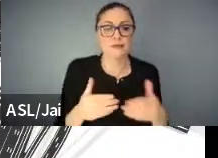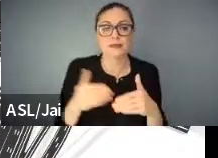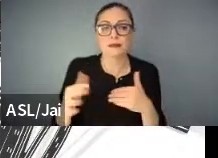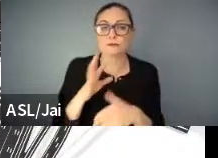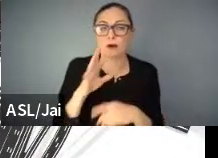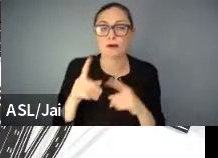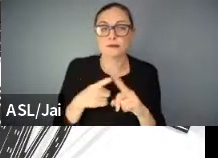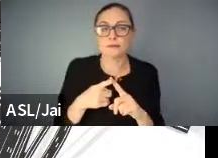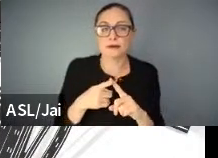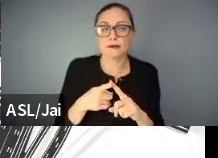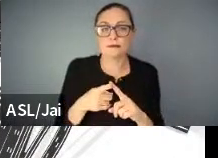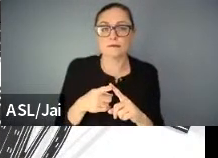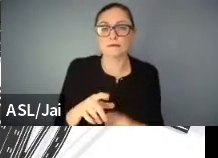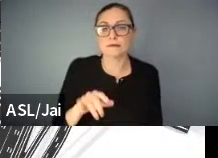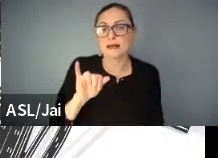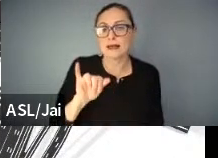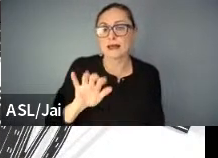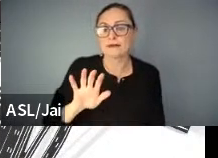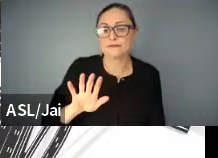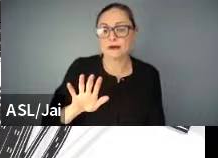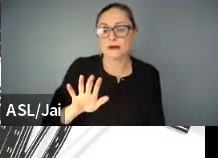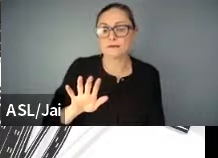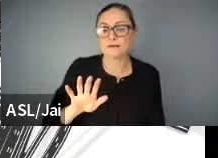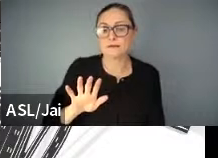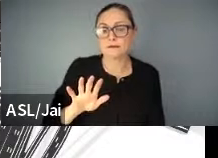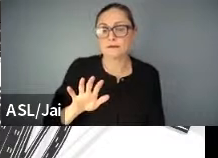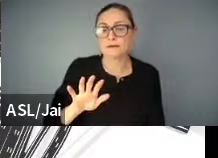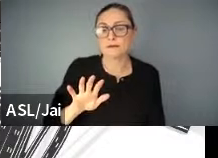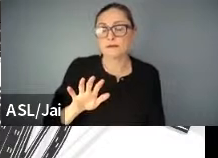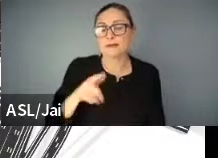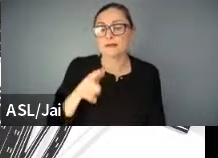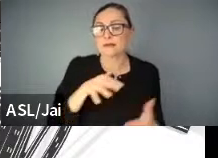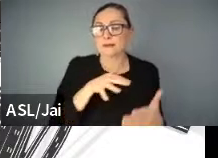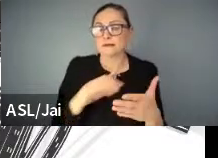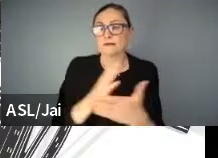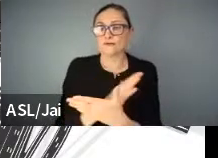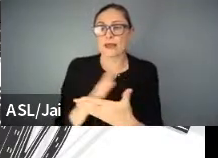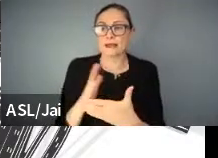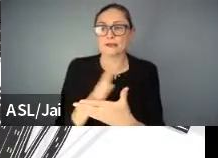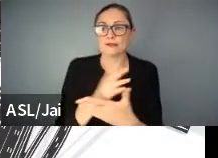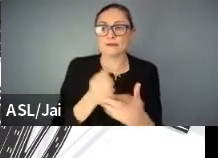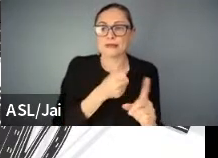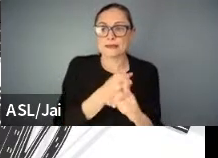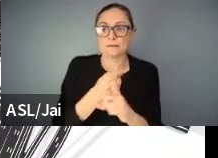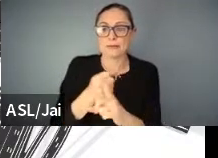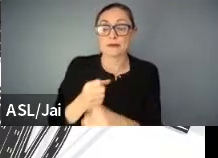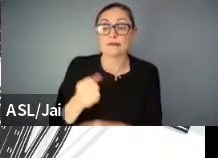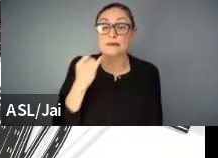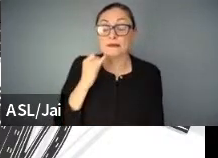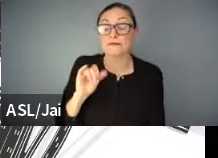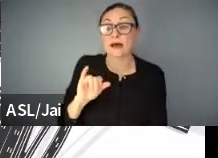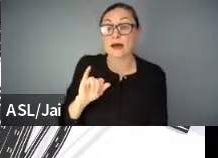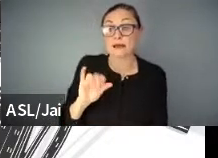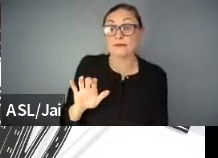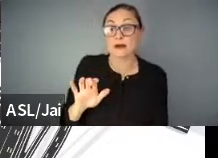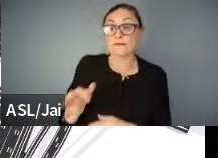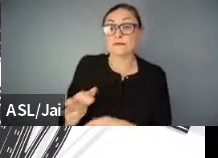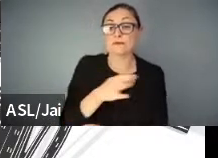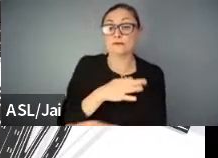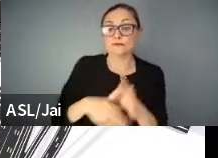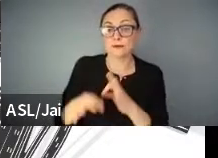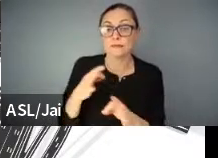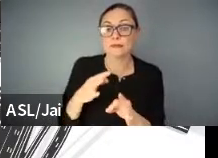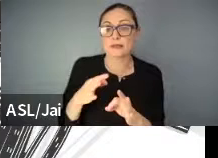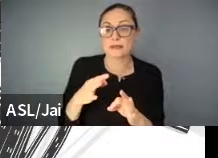the I-5 westward shift. Again, this is studying a range of impacts if I-5 is replaced more centered on